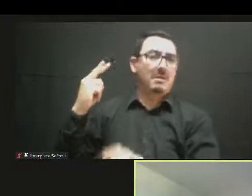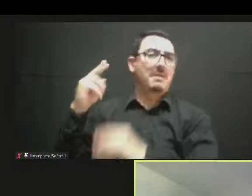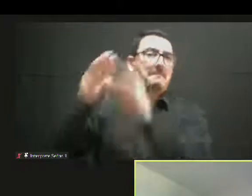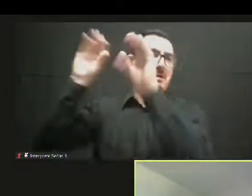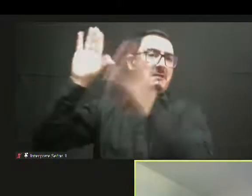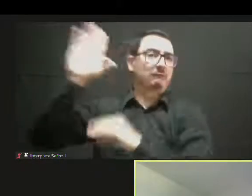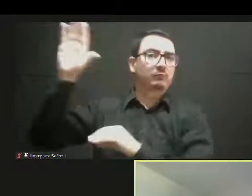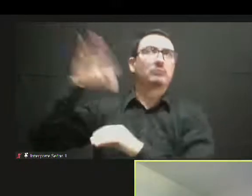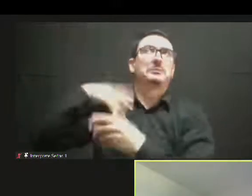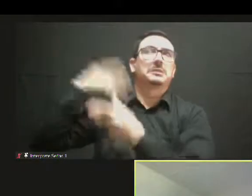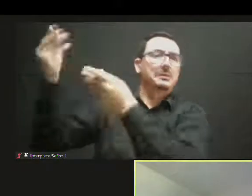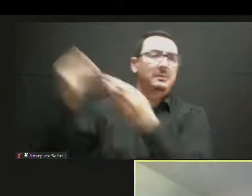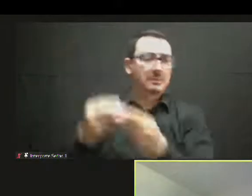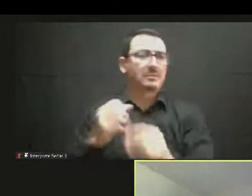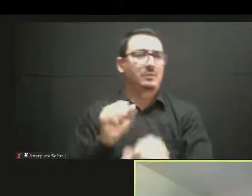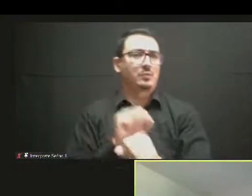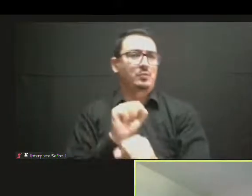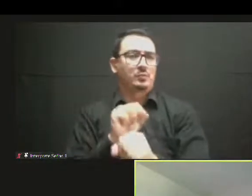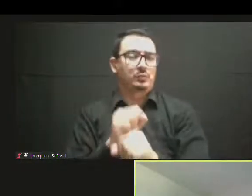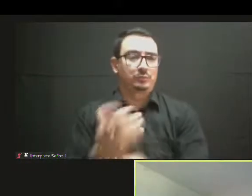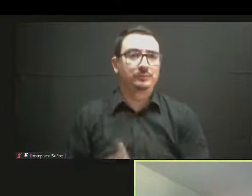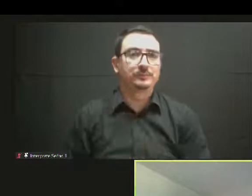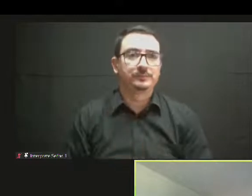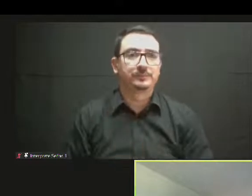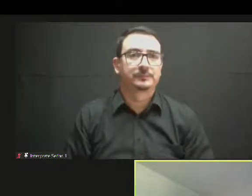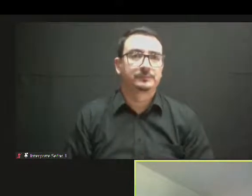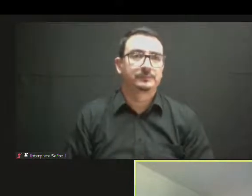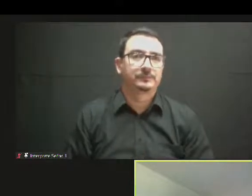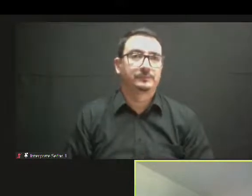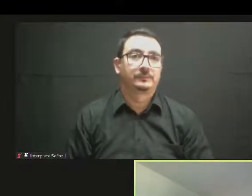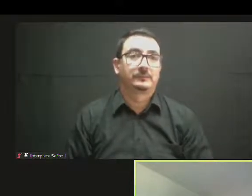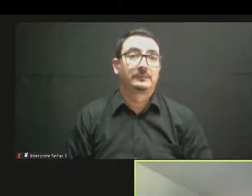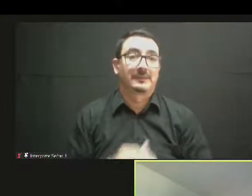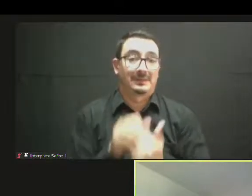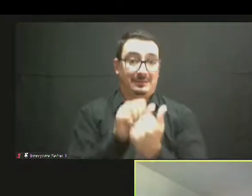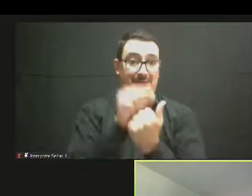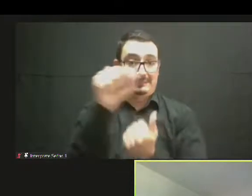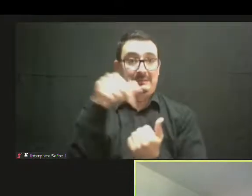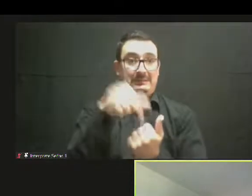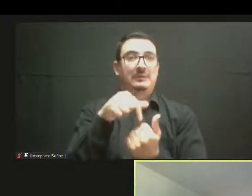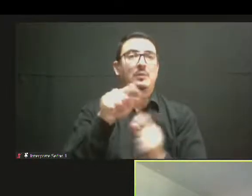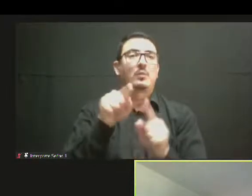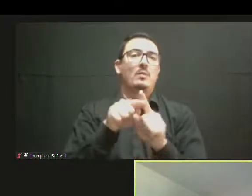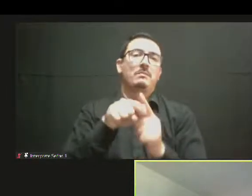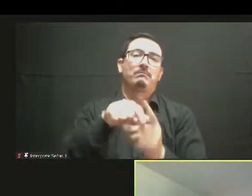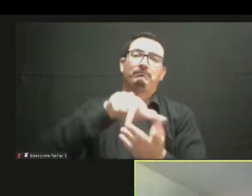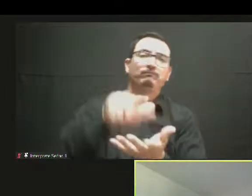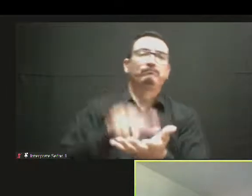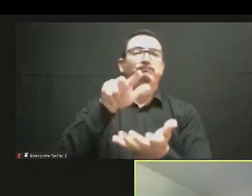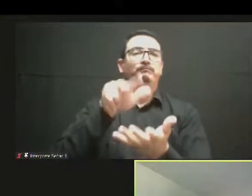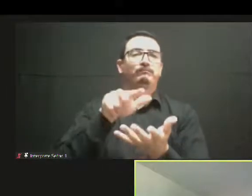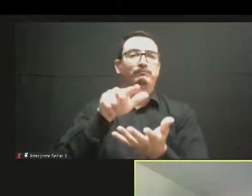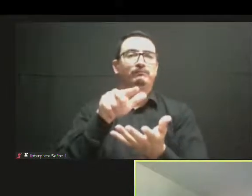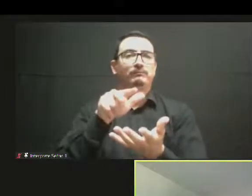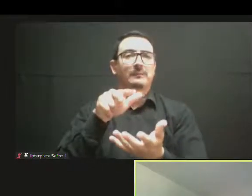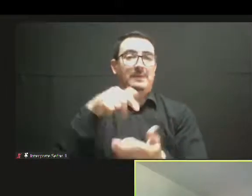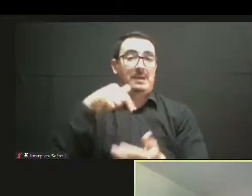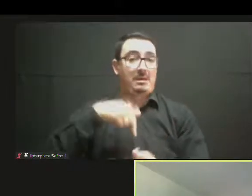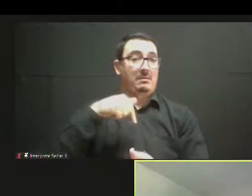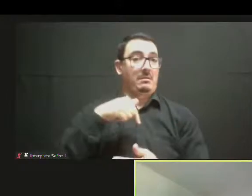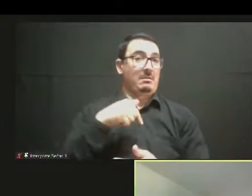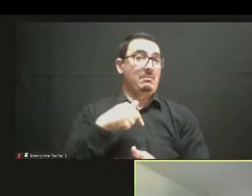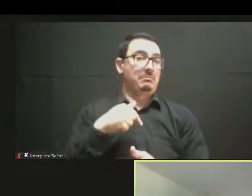on. Now we are actually being very aggressive in country in order to build up these programs. We are